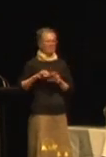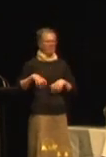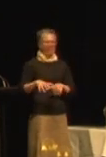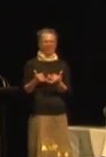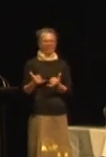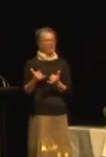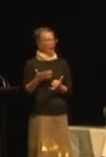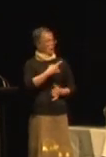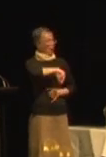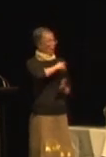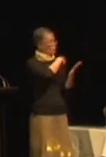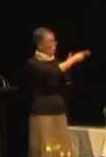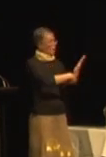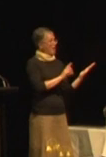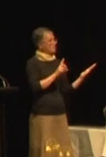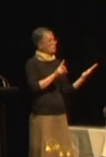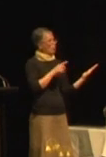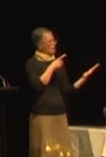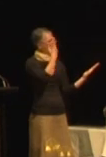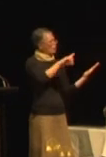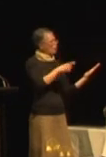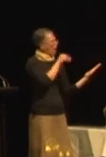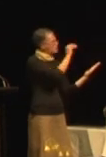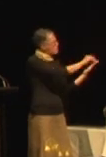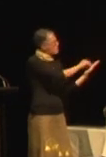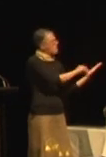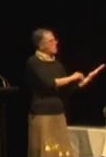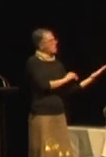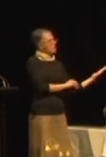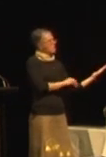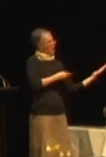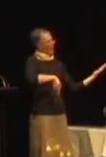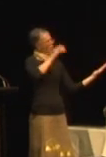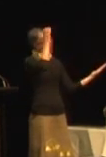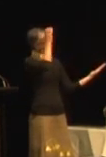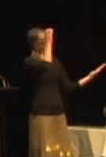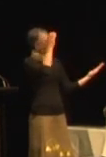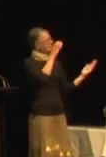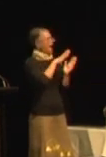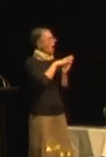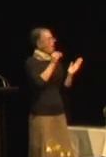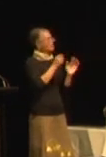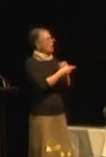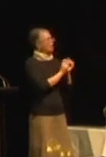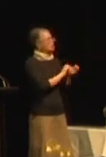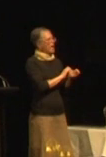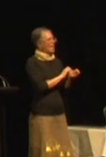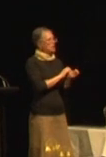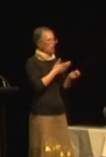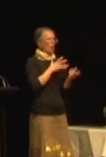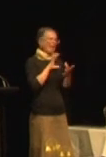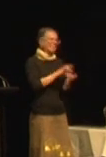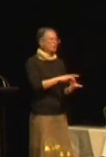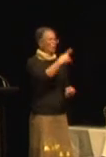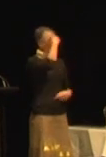our programs, compose our concept of the institution, our model of change, based on designing for head, hands, and